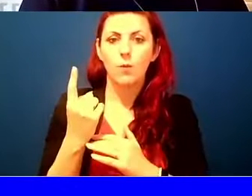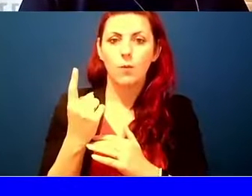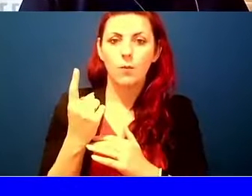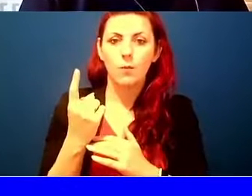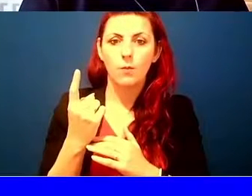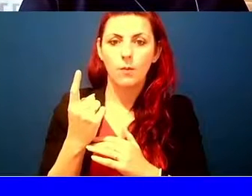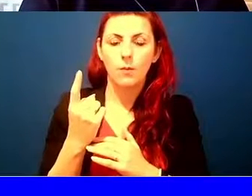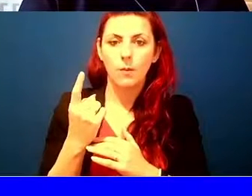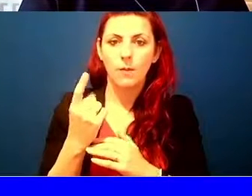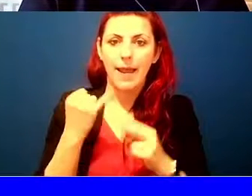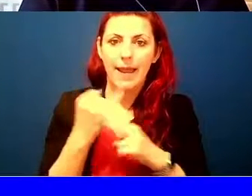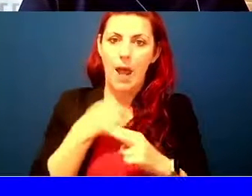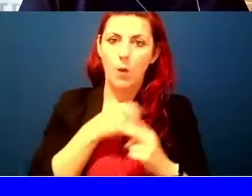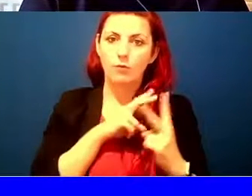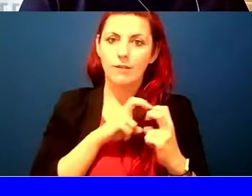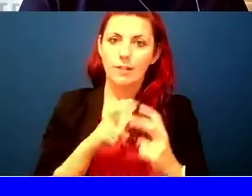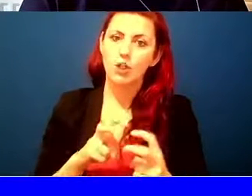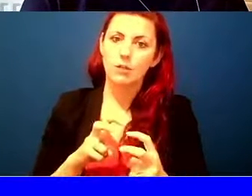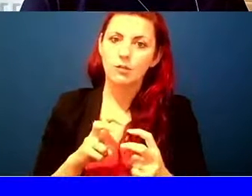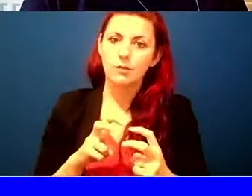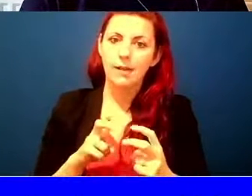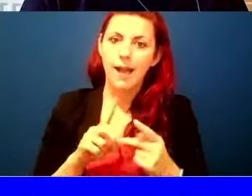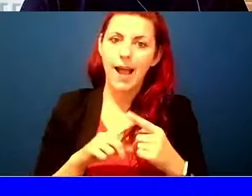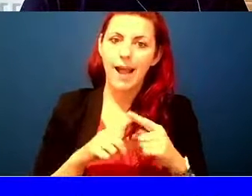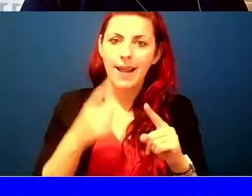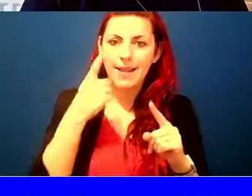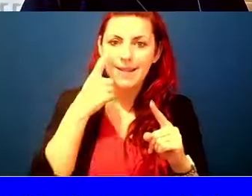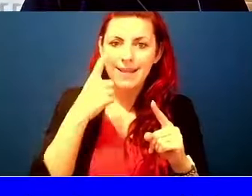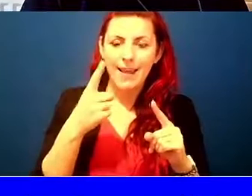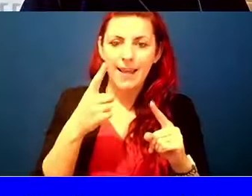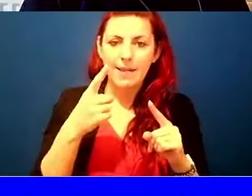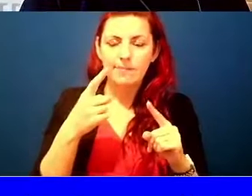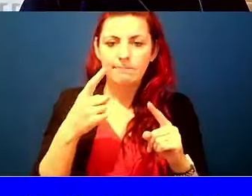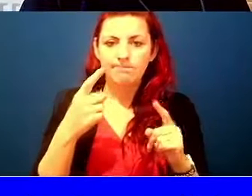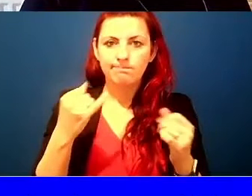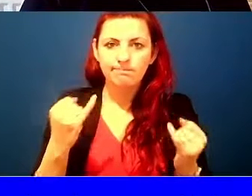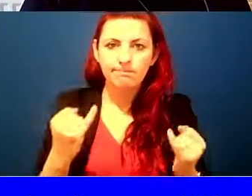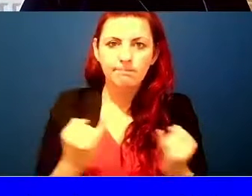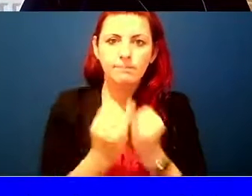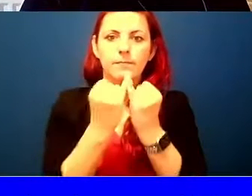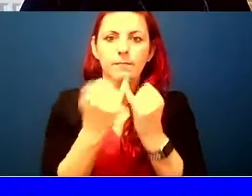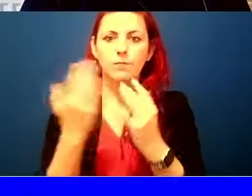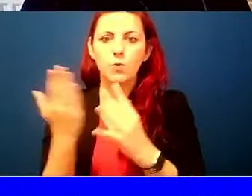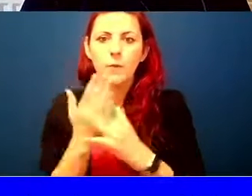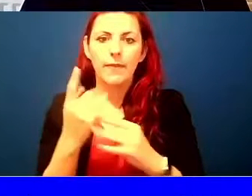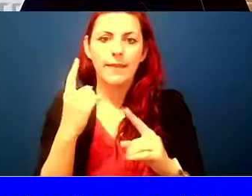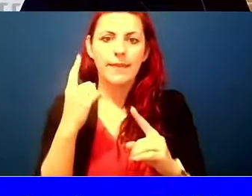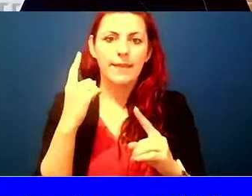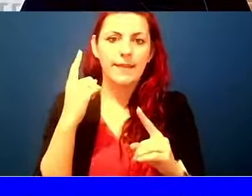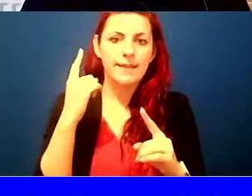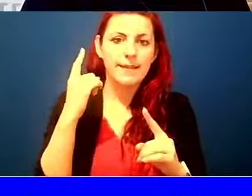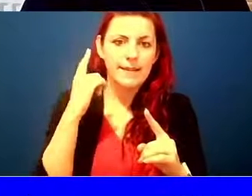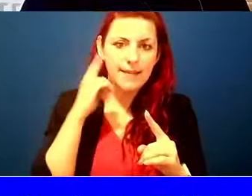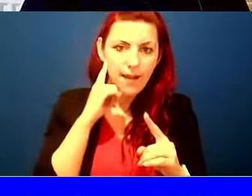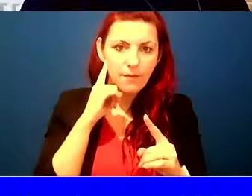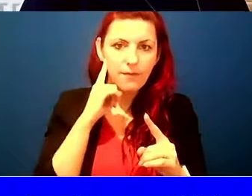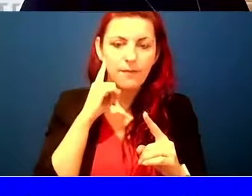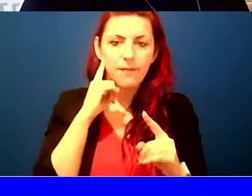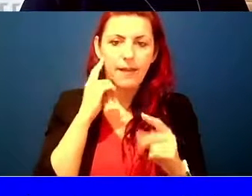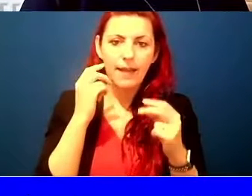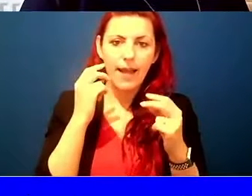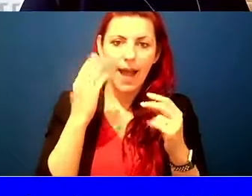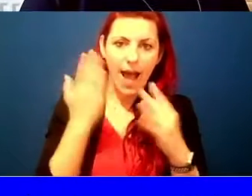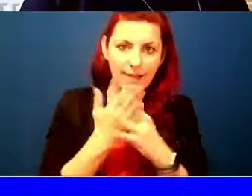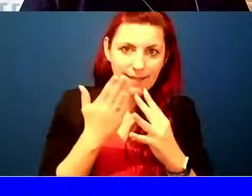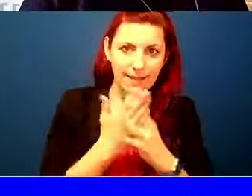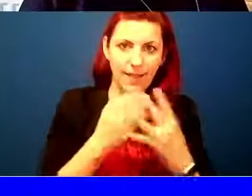study. And I think the tension between deaf people requesting interpreters